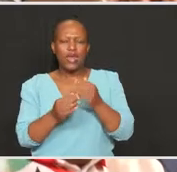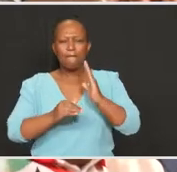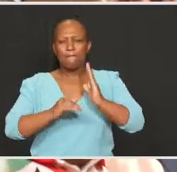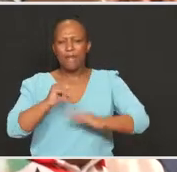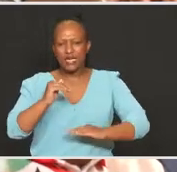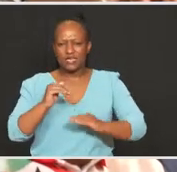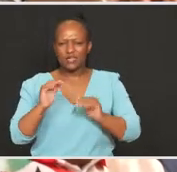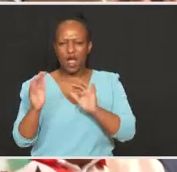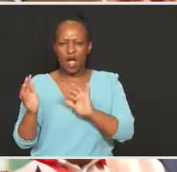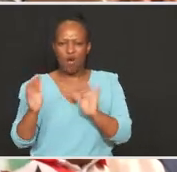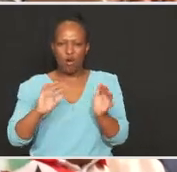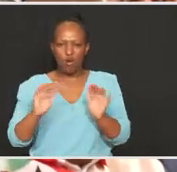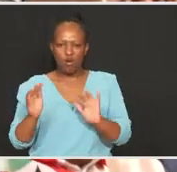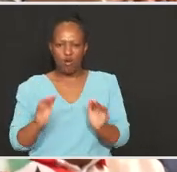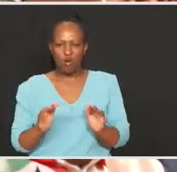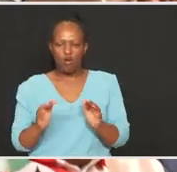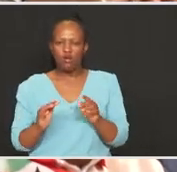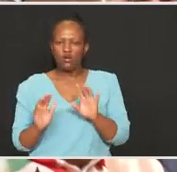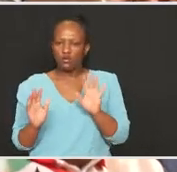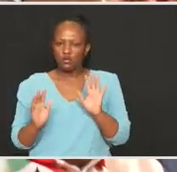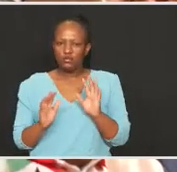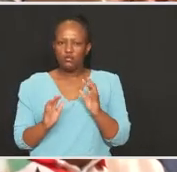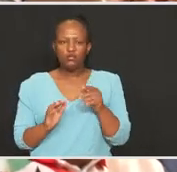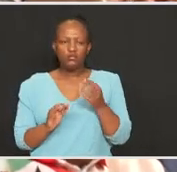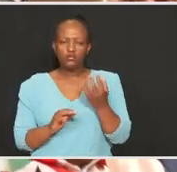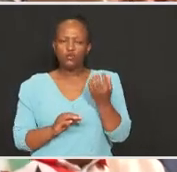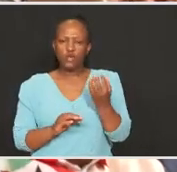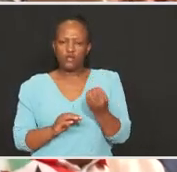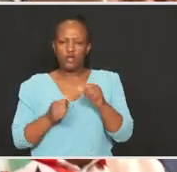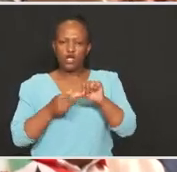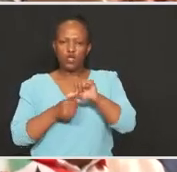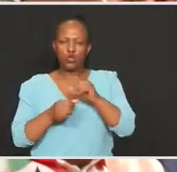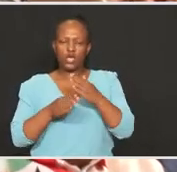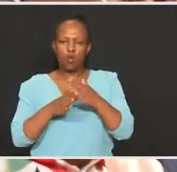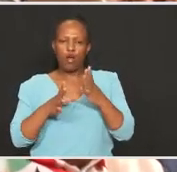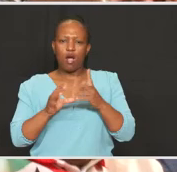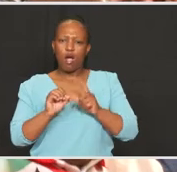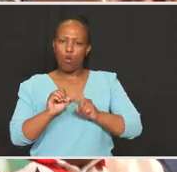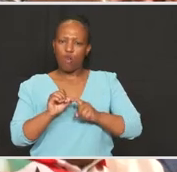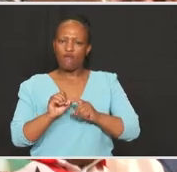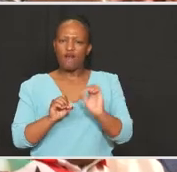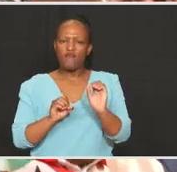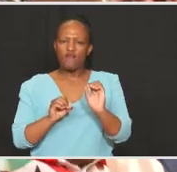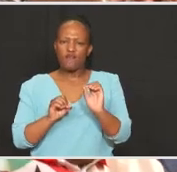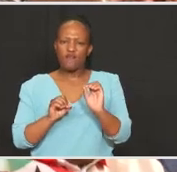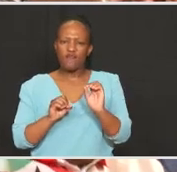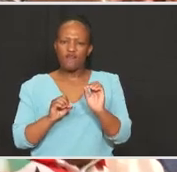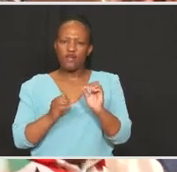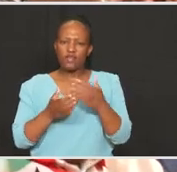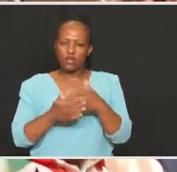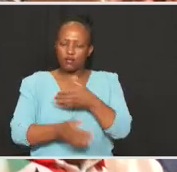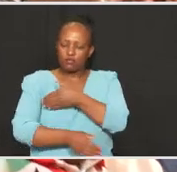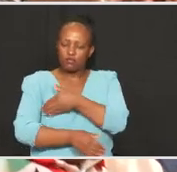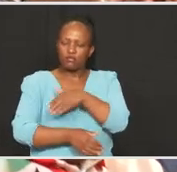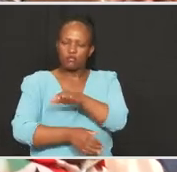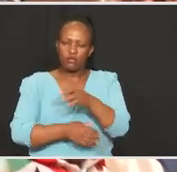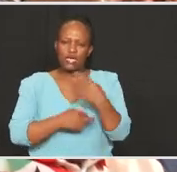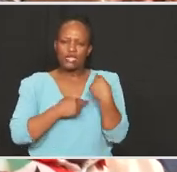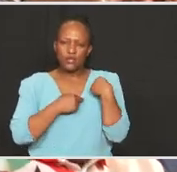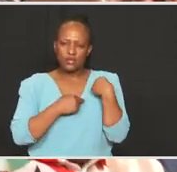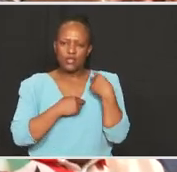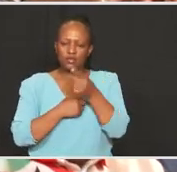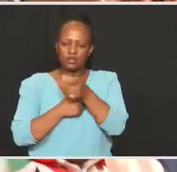there are qualified social workers within our countries who can be delegated to different